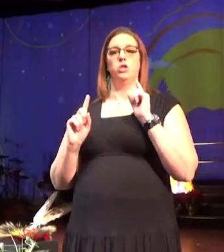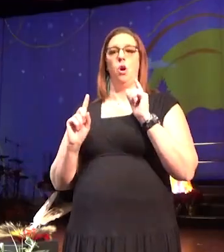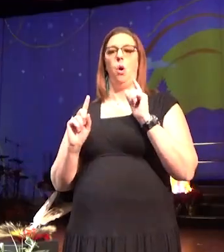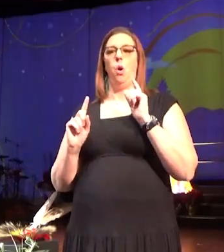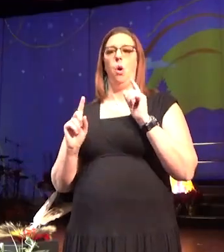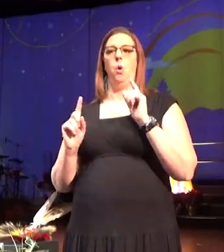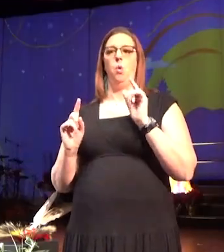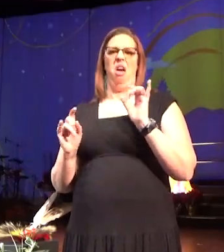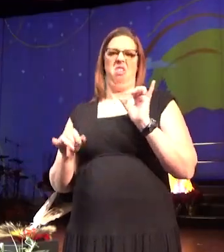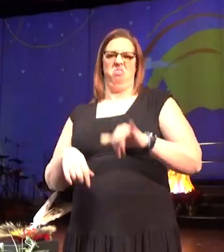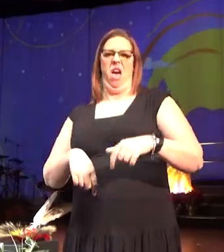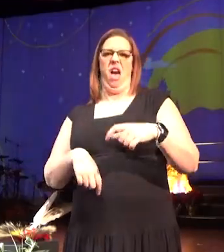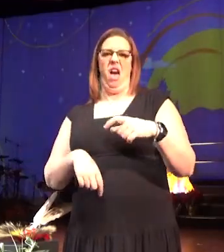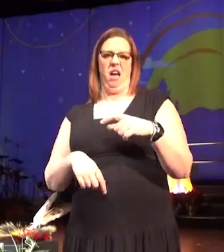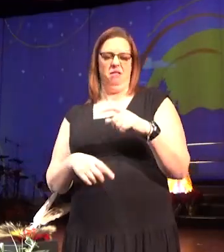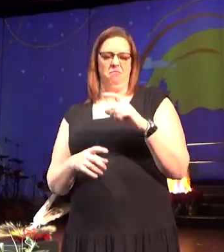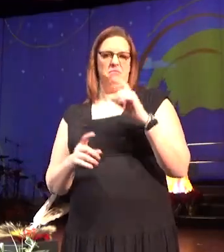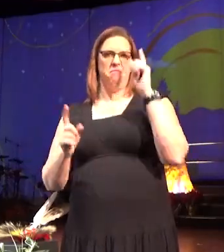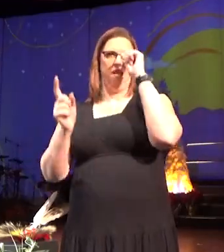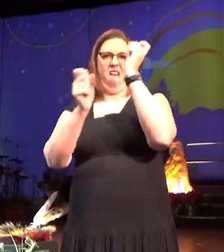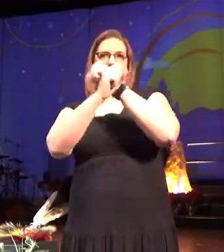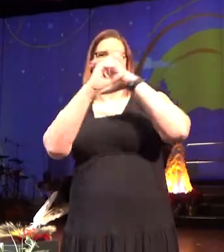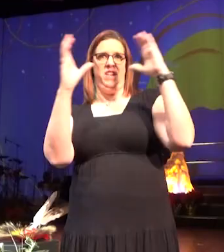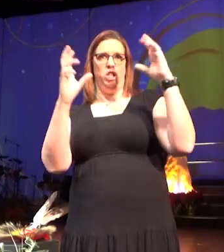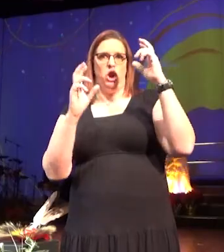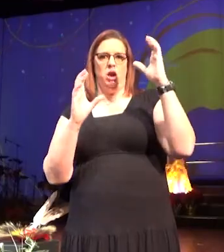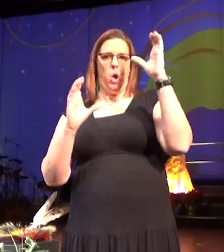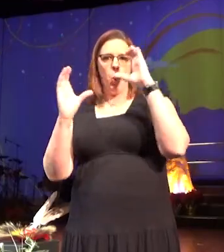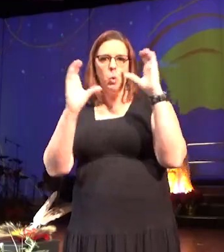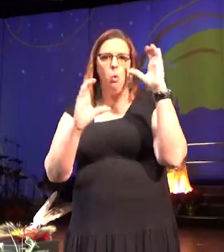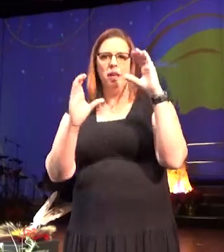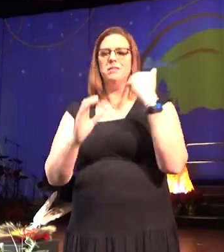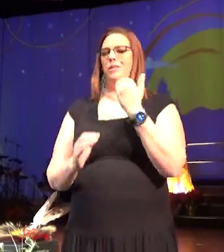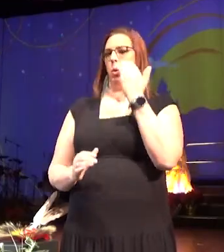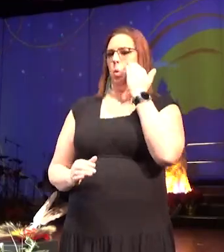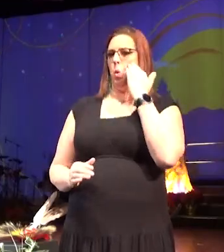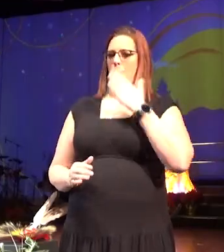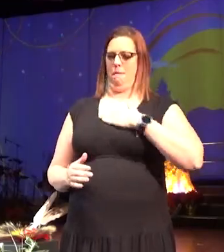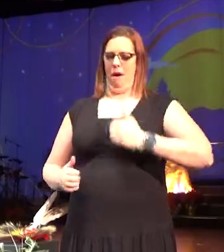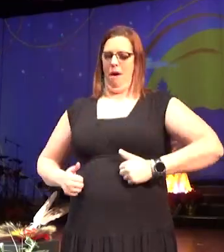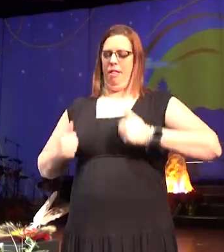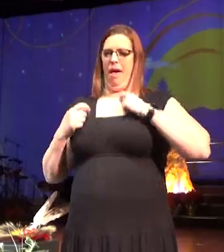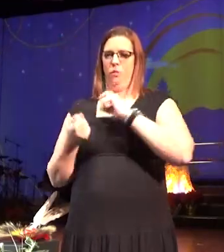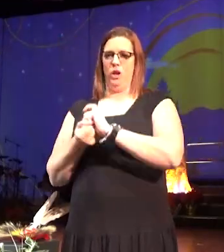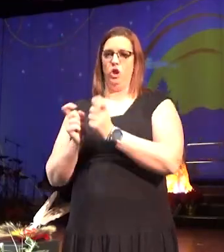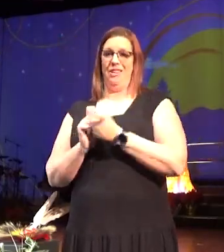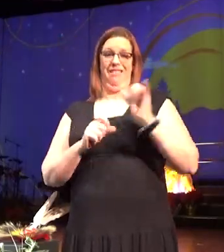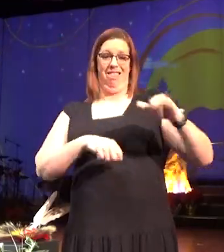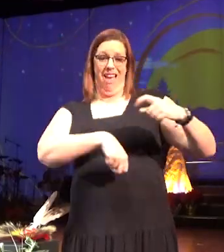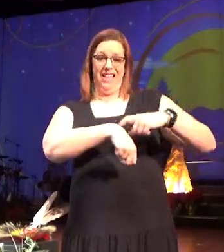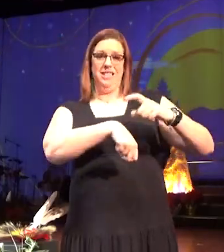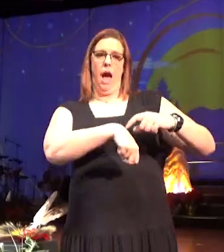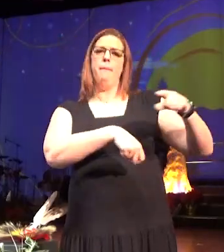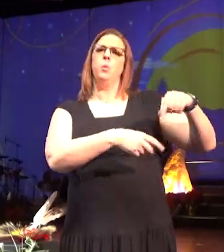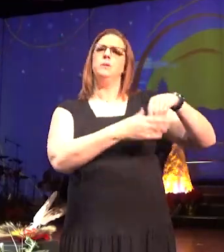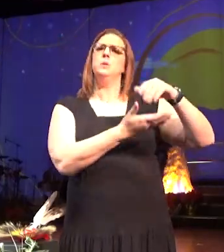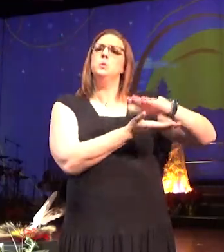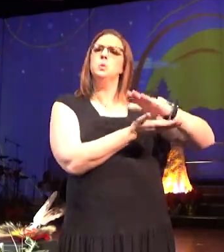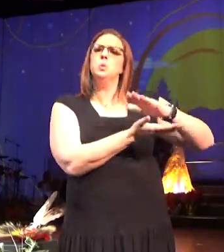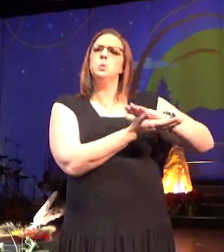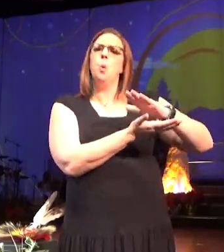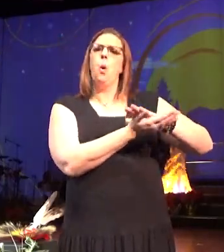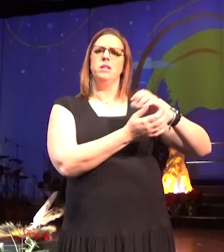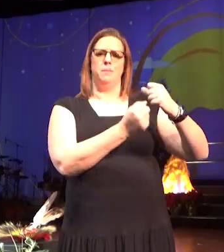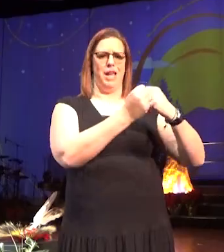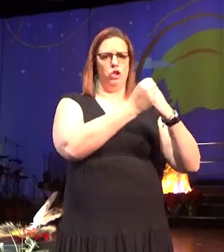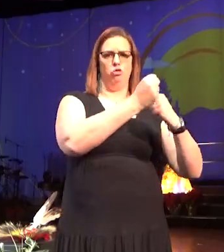quest and all this, and I knew my life was going to change. At the time, I was in school to be a structural engineer, and